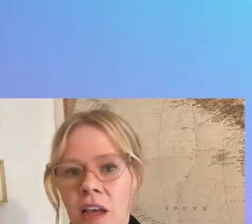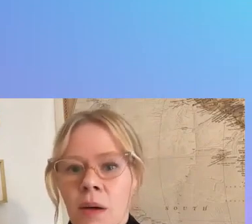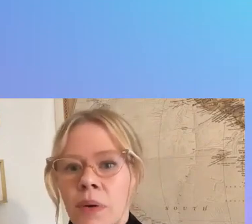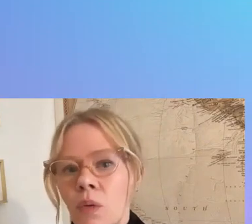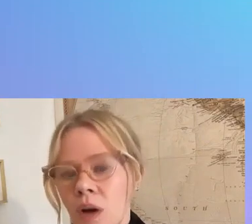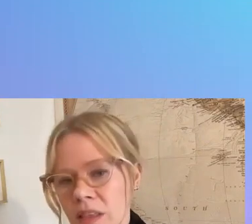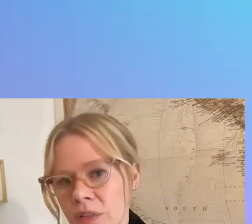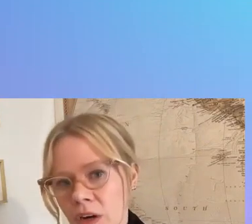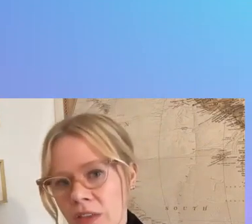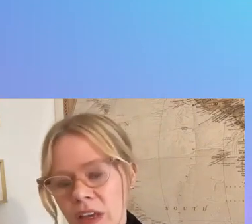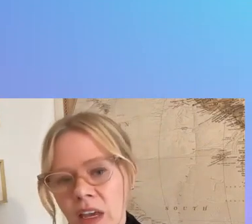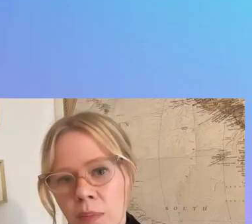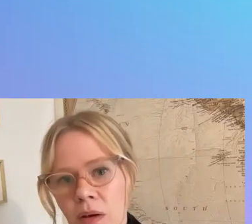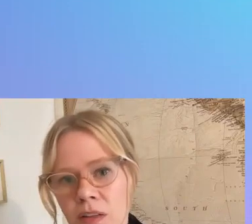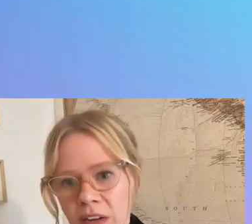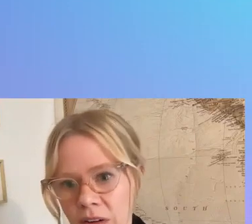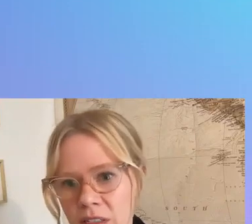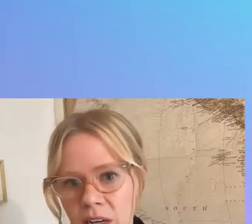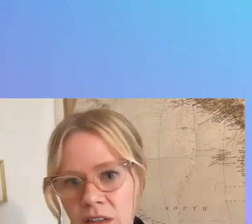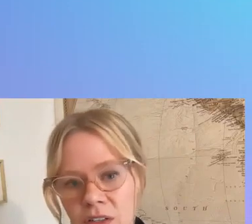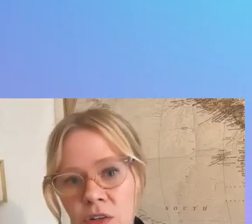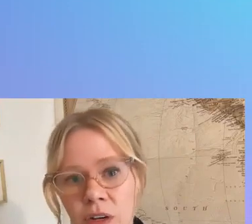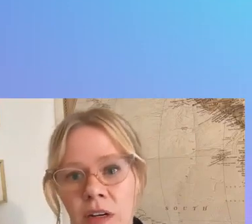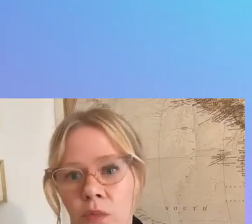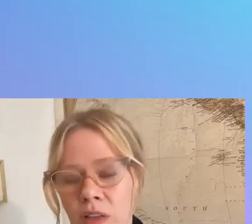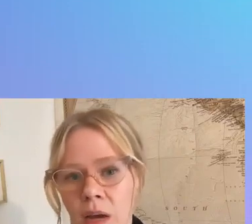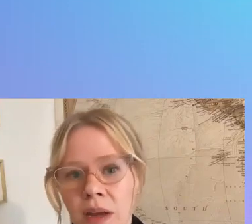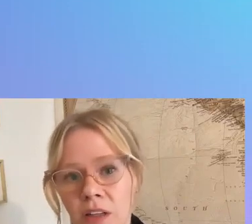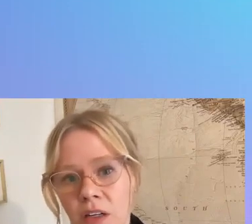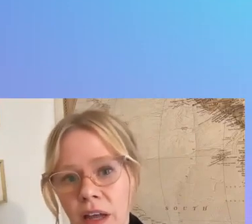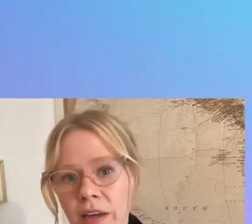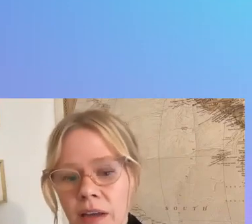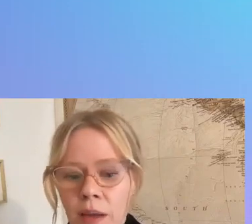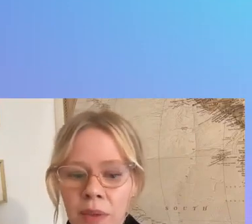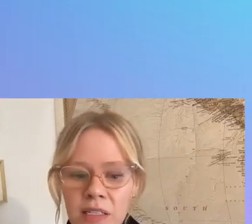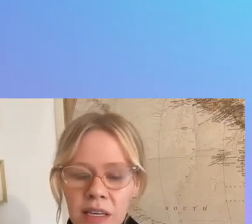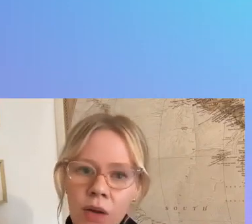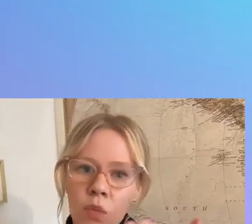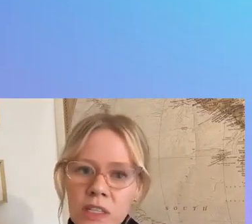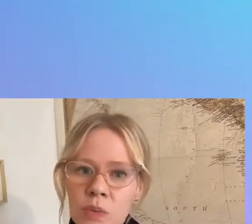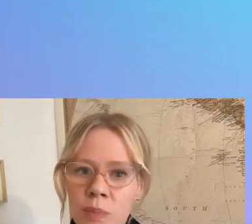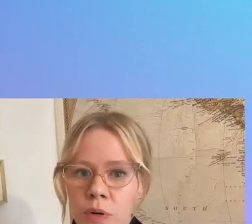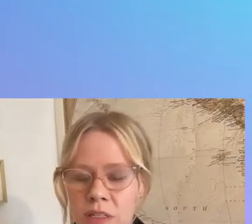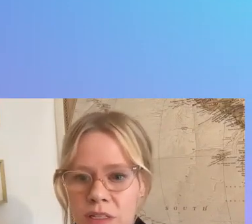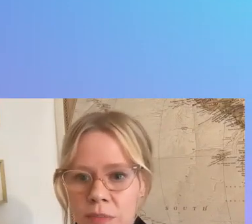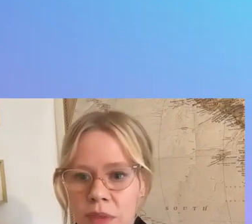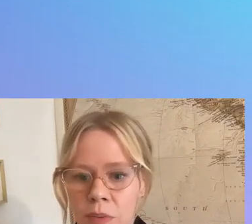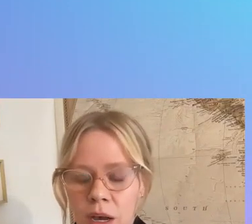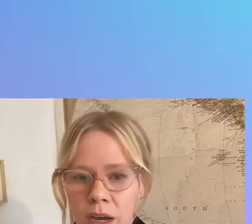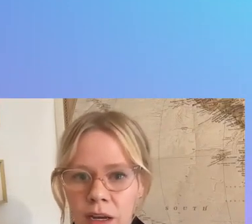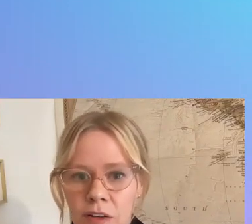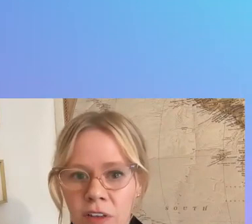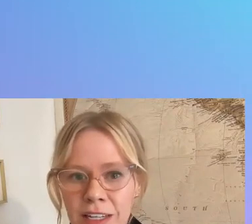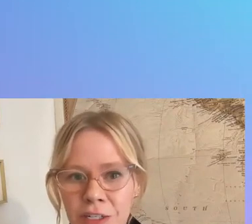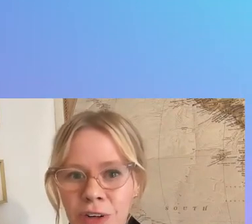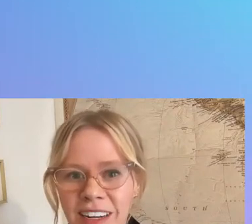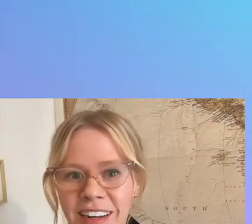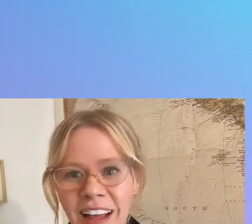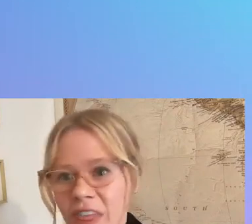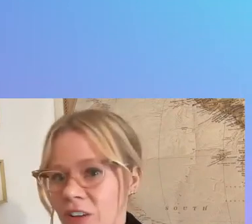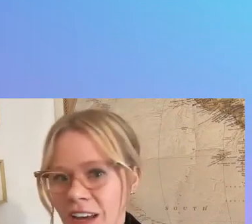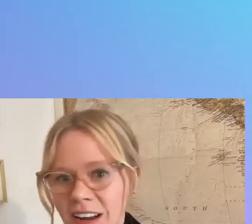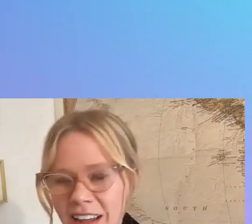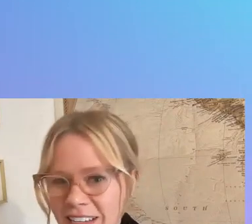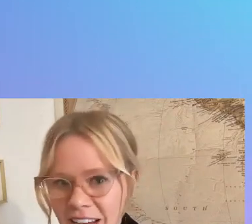interfaces, but I want them to start thinking about life outside the screen and what that might look like. Because again, once we put something behind a flat